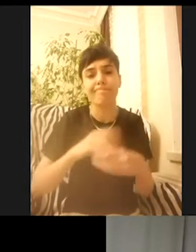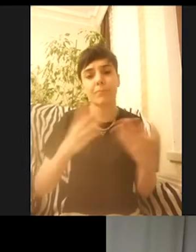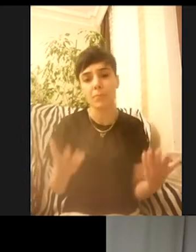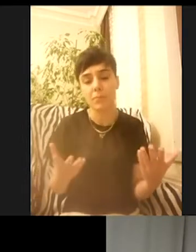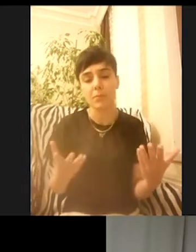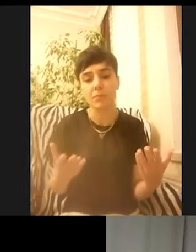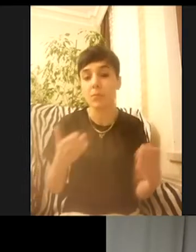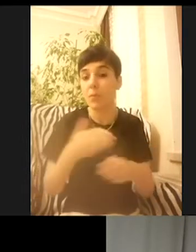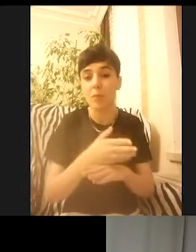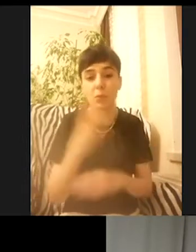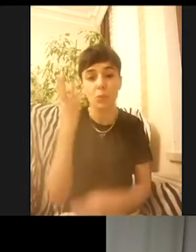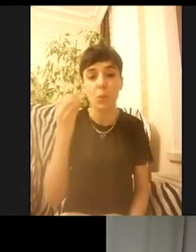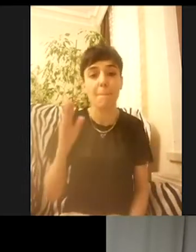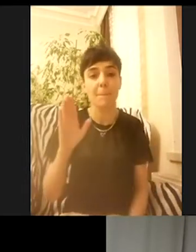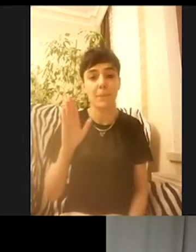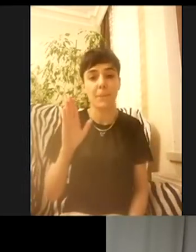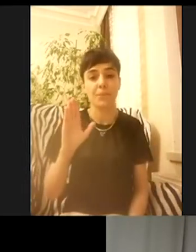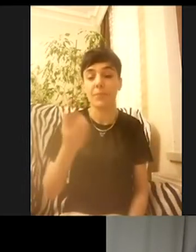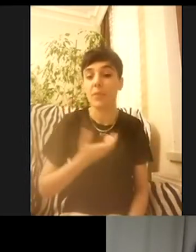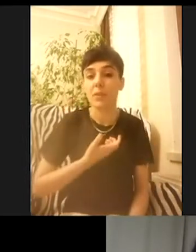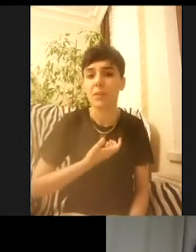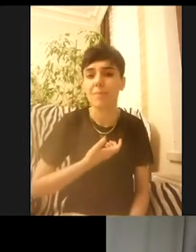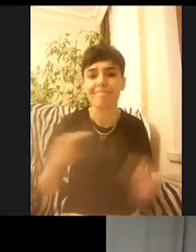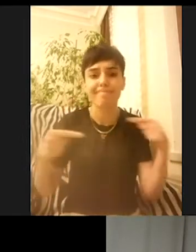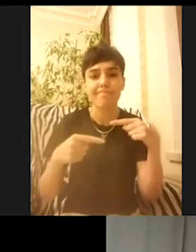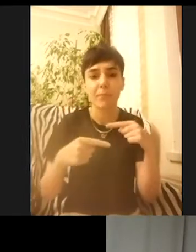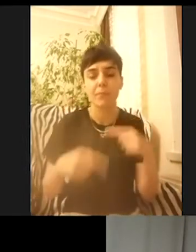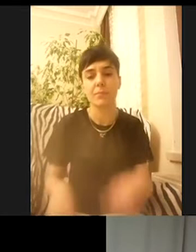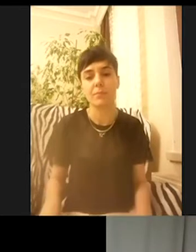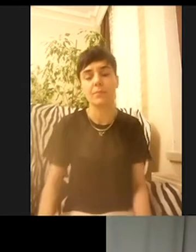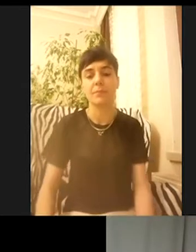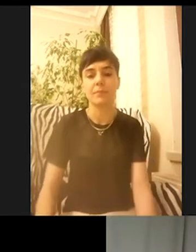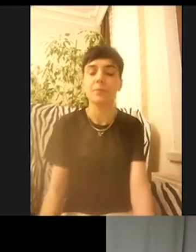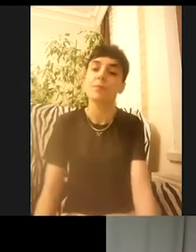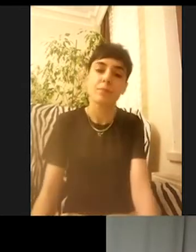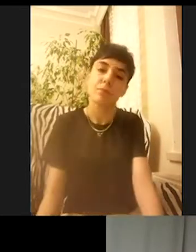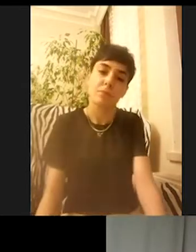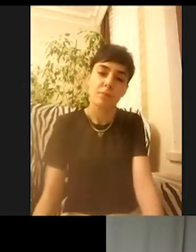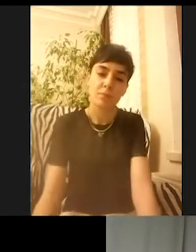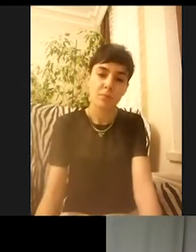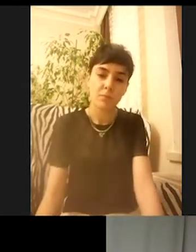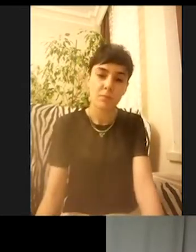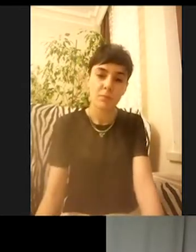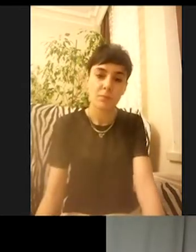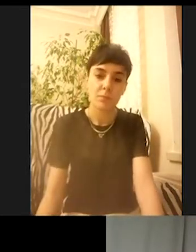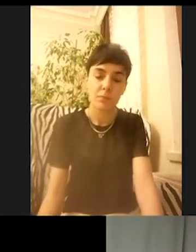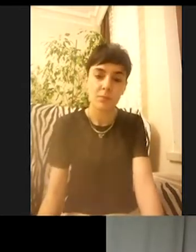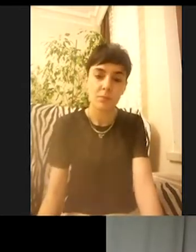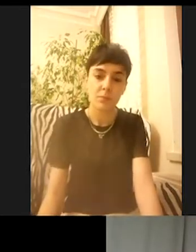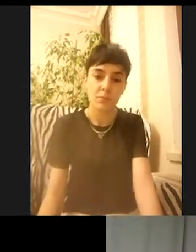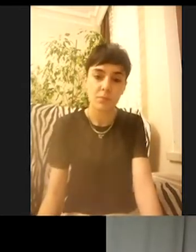Firstly, as you know, the official name of our closed club is Boğaziçi